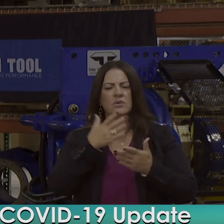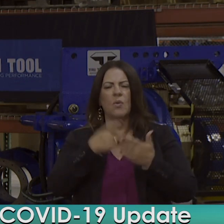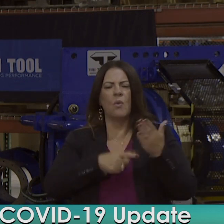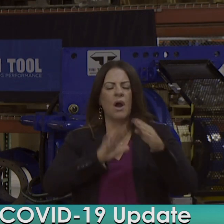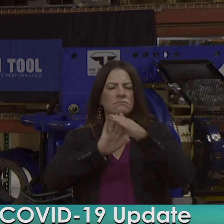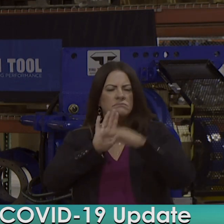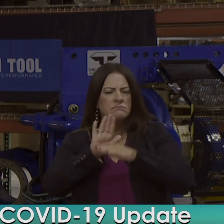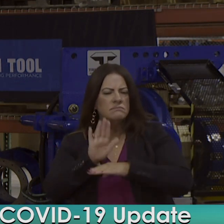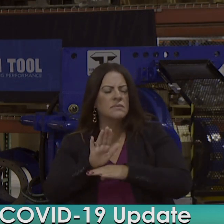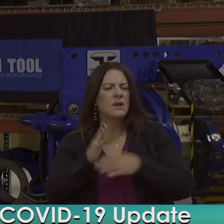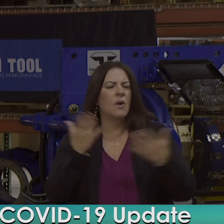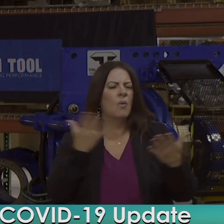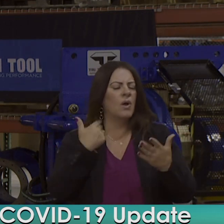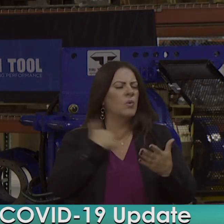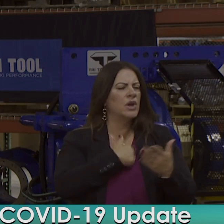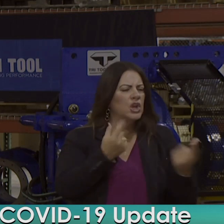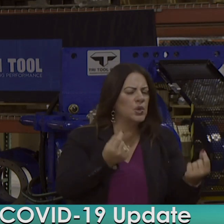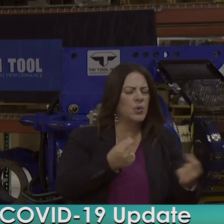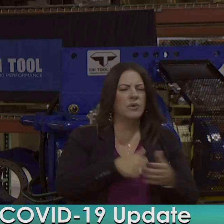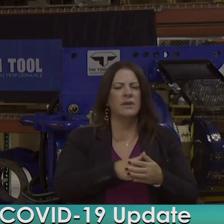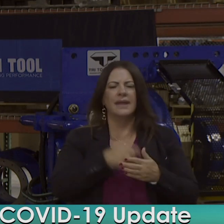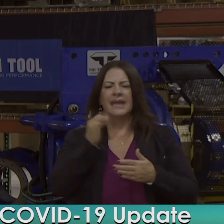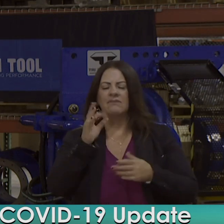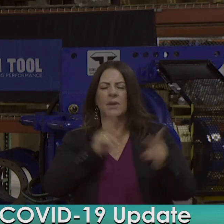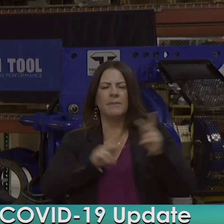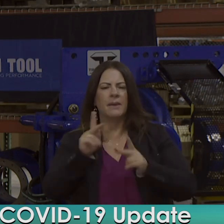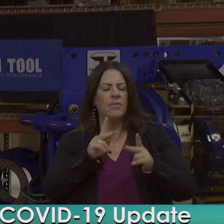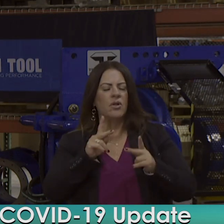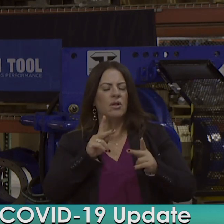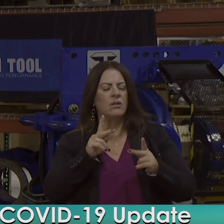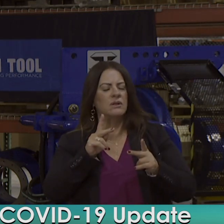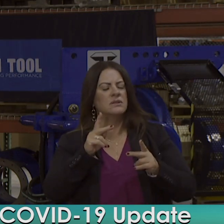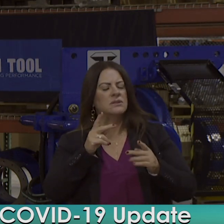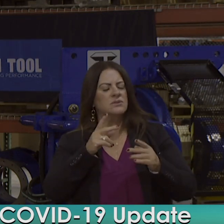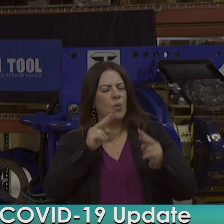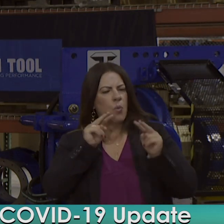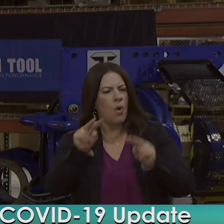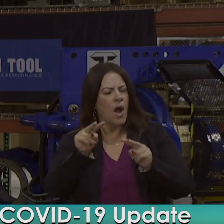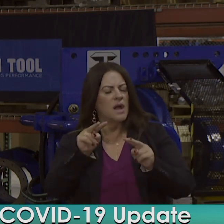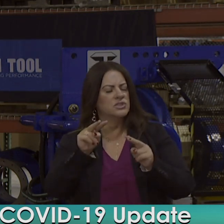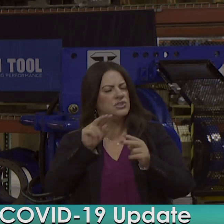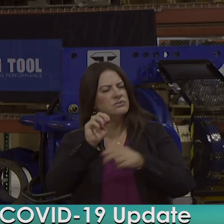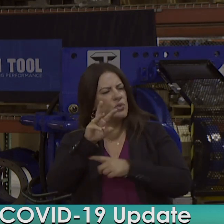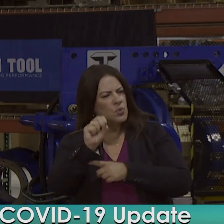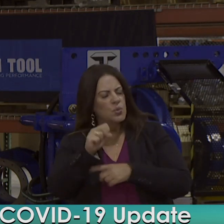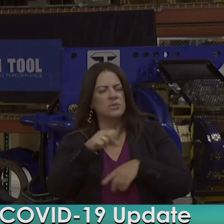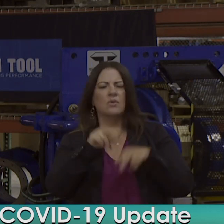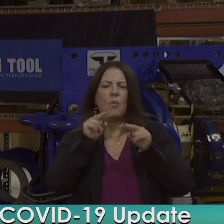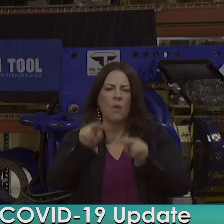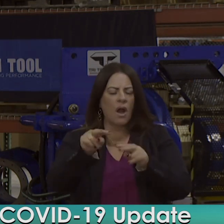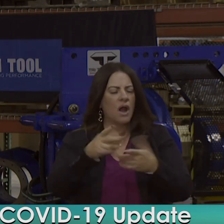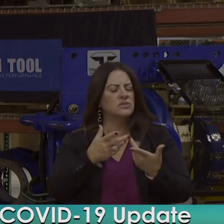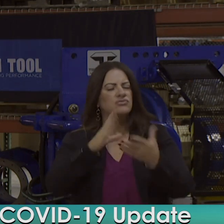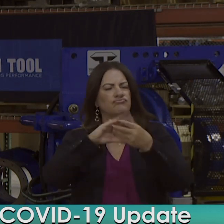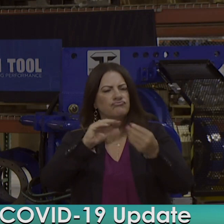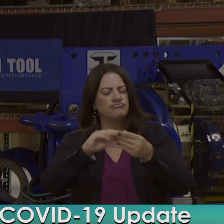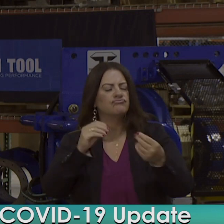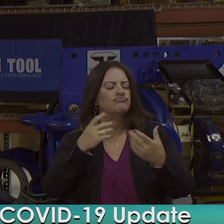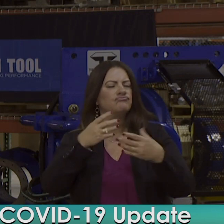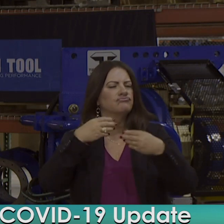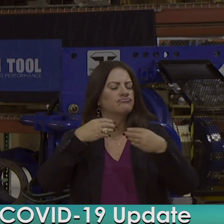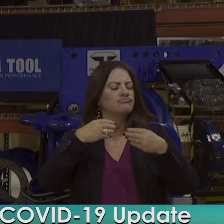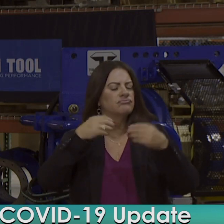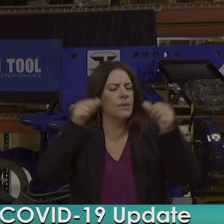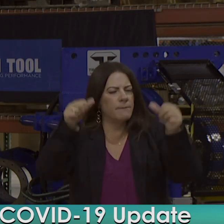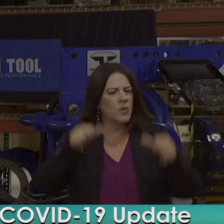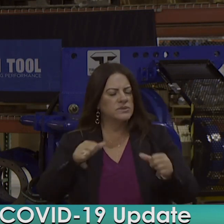contact tracing. I'd encourage people to look at the number of PSAs that we put out. We had a portal going back months where we had a